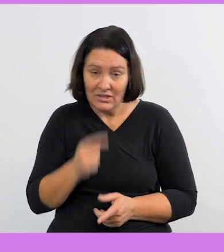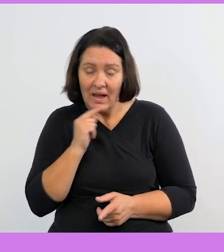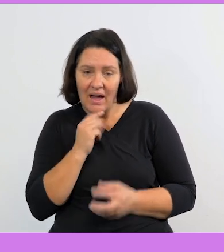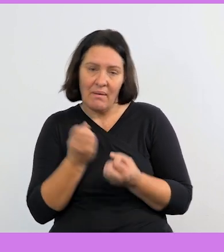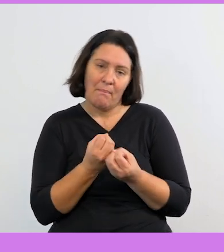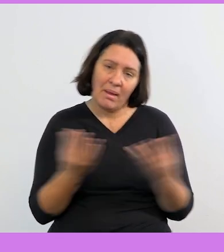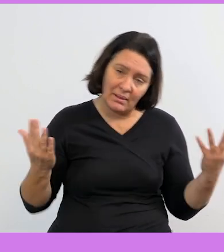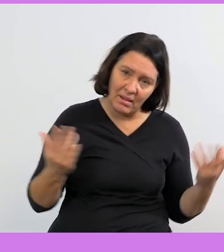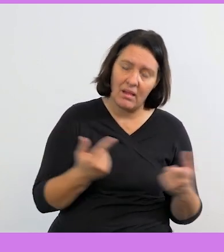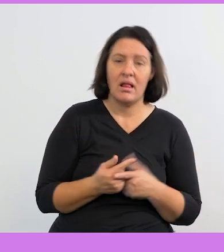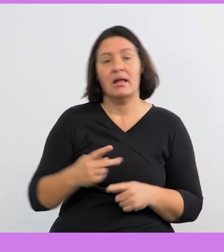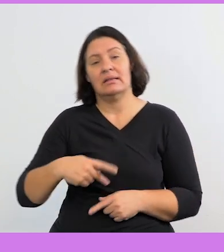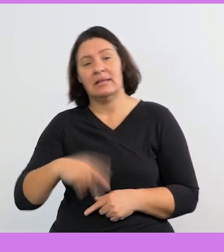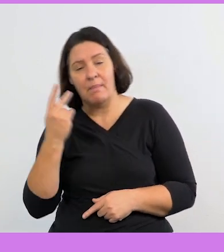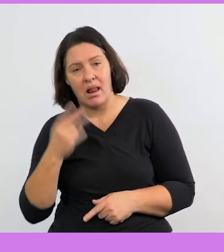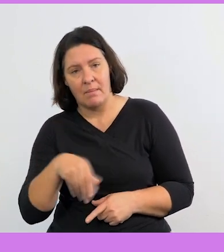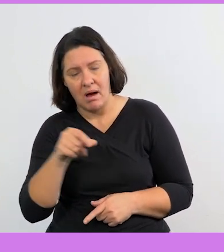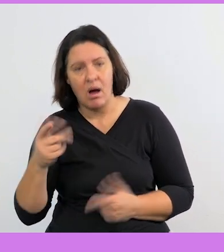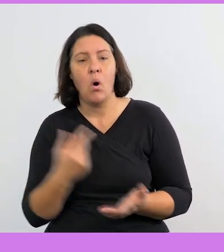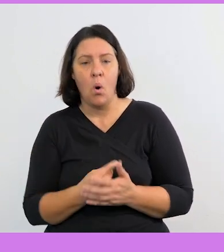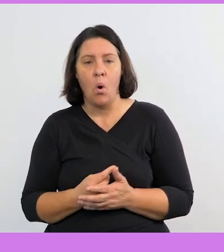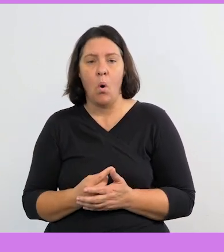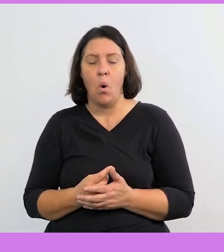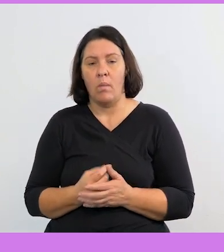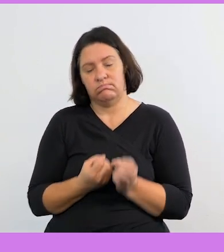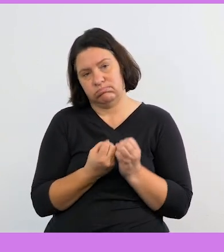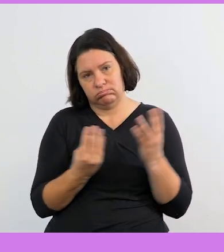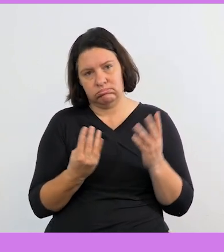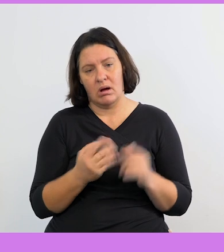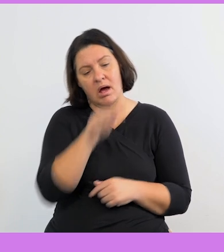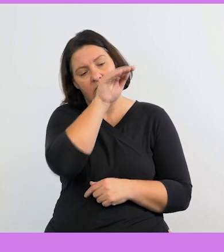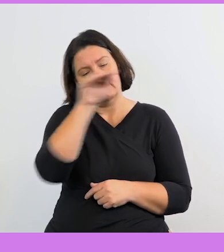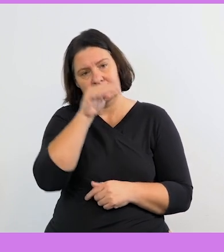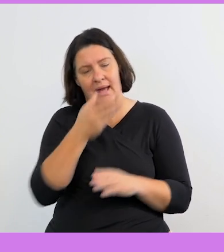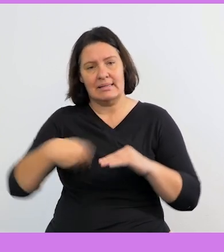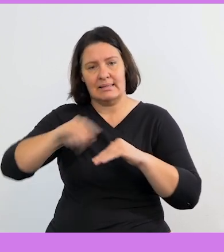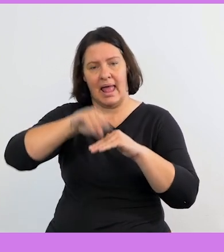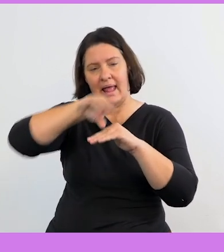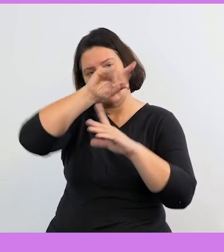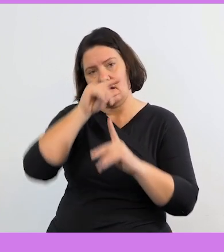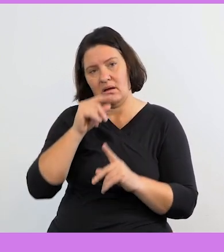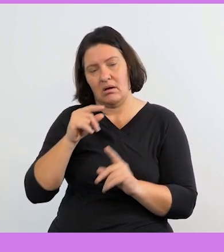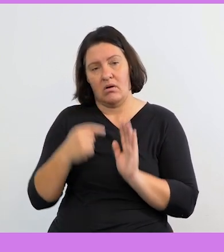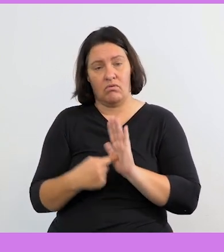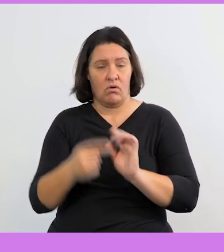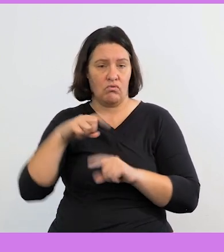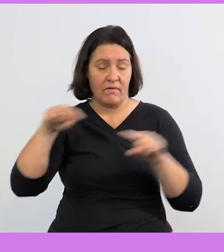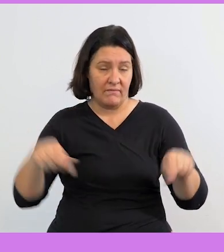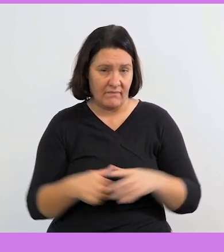between multiple bar graphs, double bar graphs, or compound vertical stack graphs.